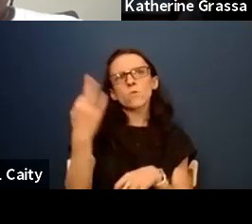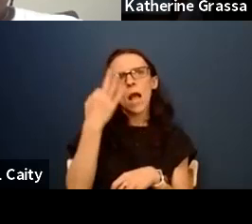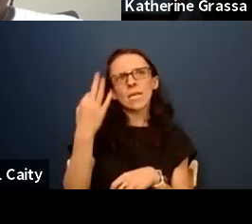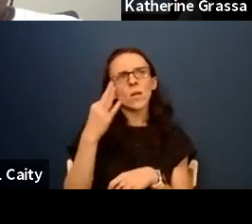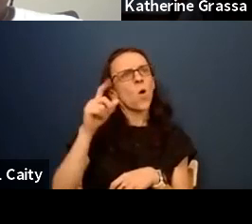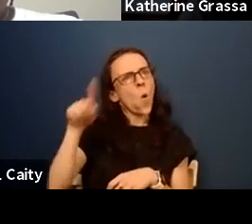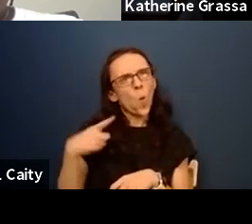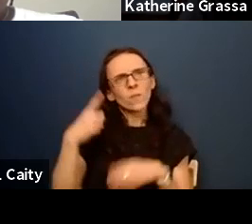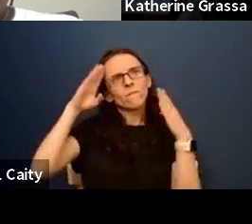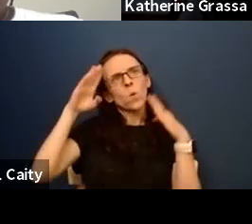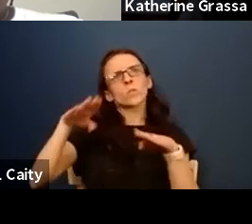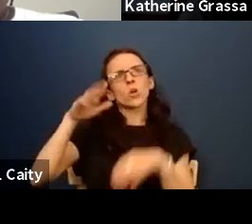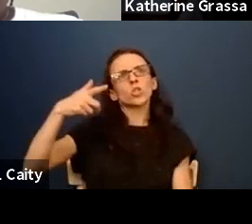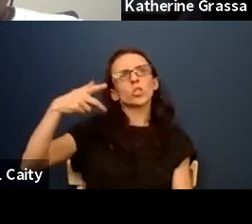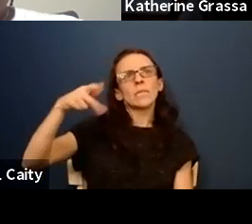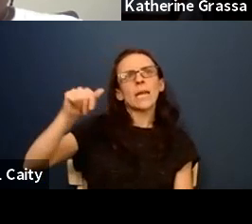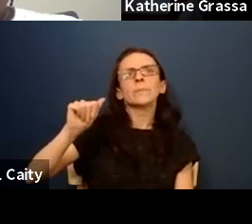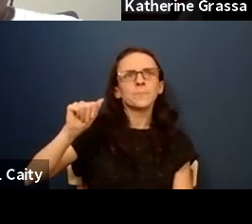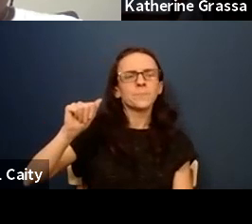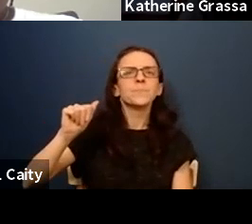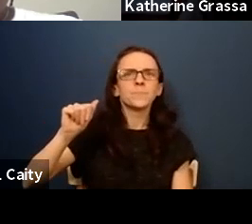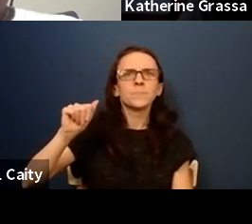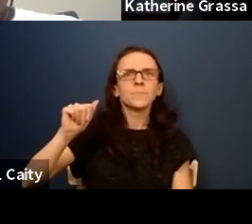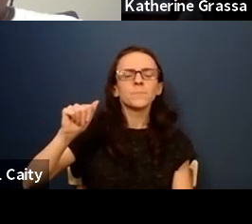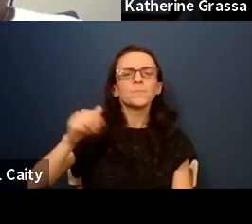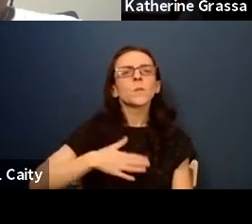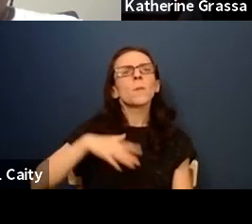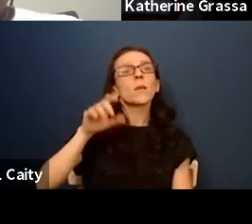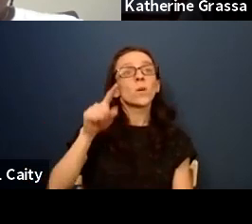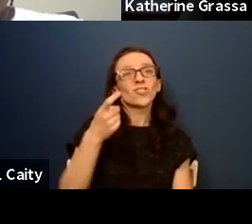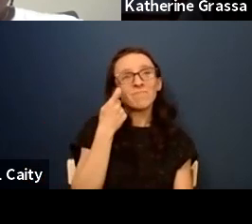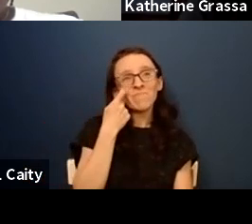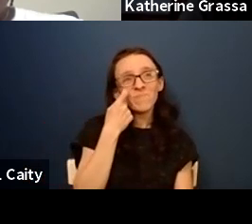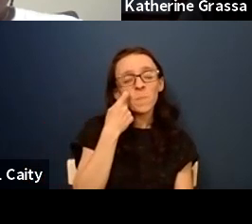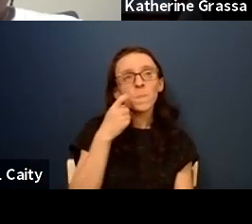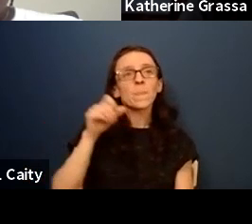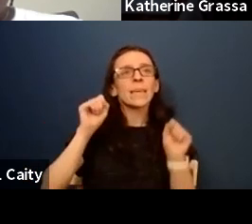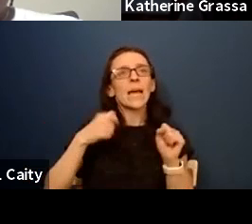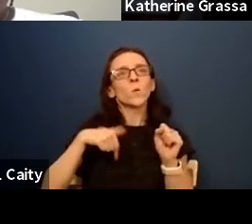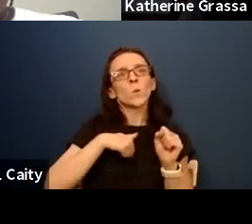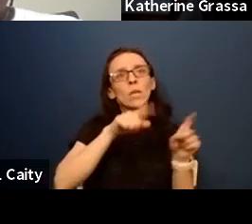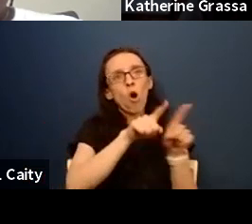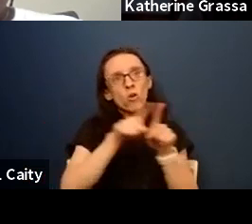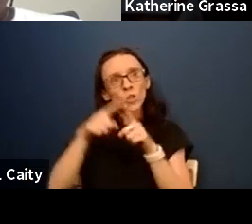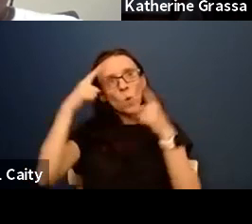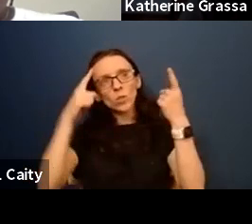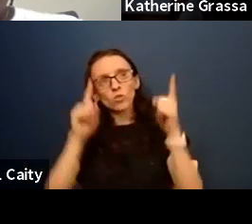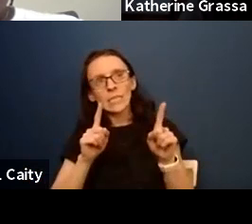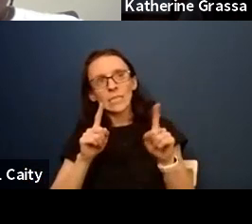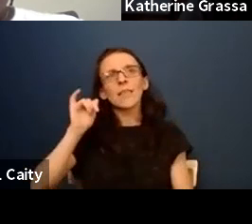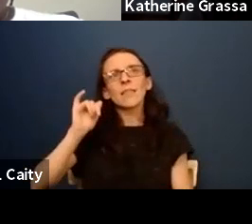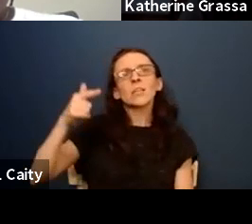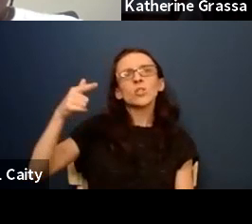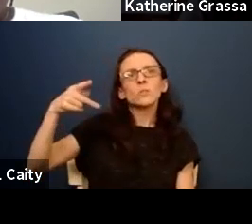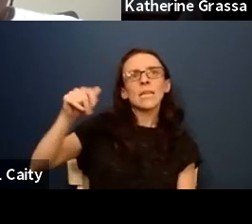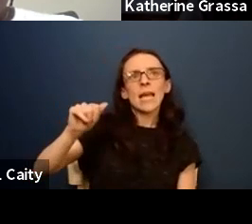with GPA. So my question just a moment ago was, can we also agree that GPA